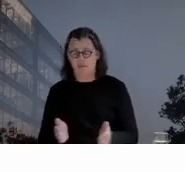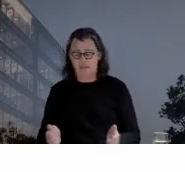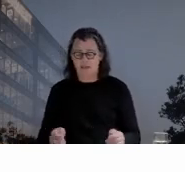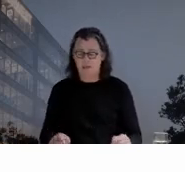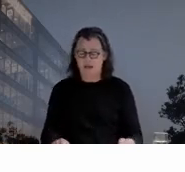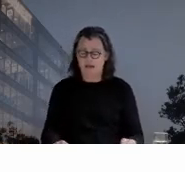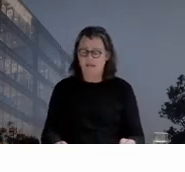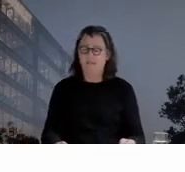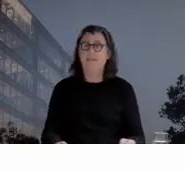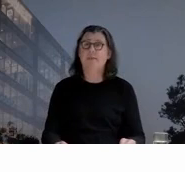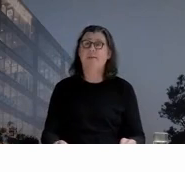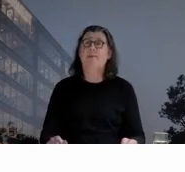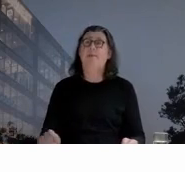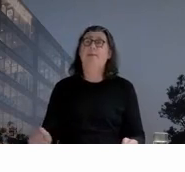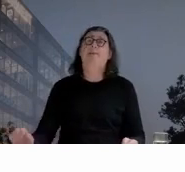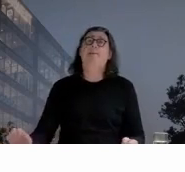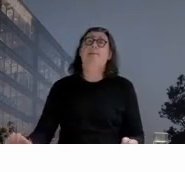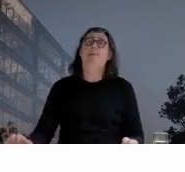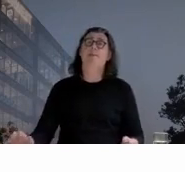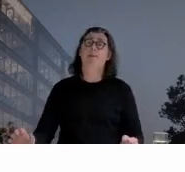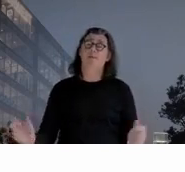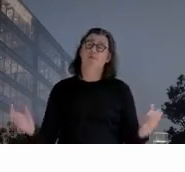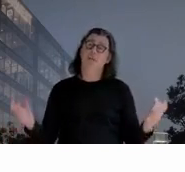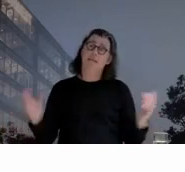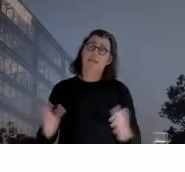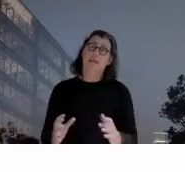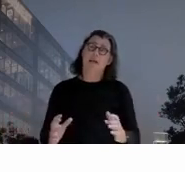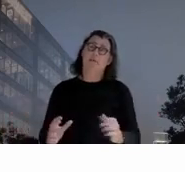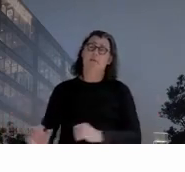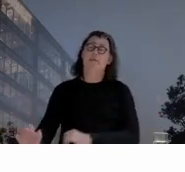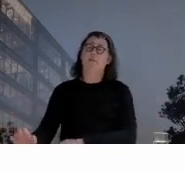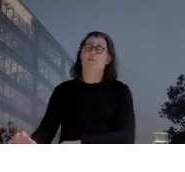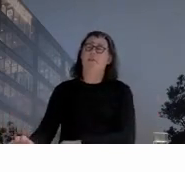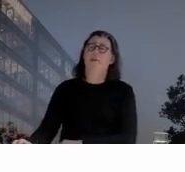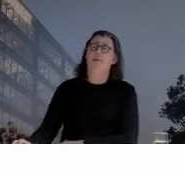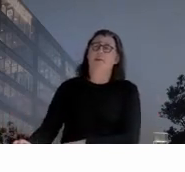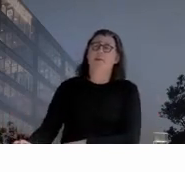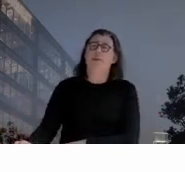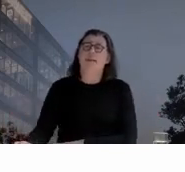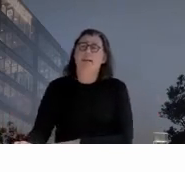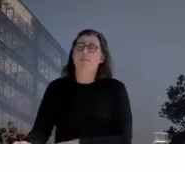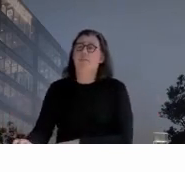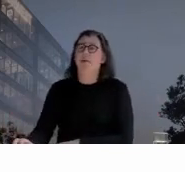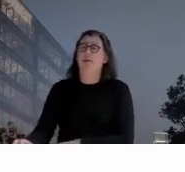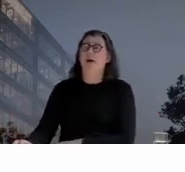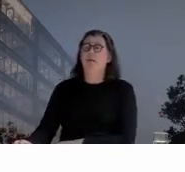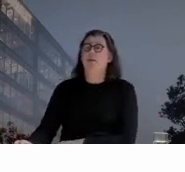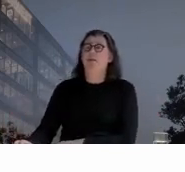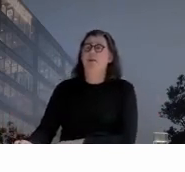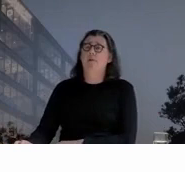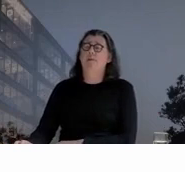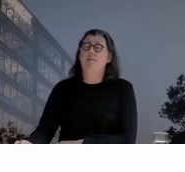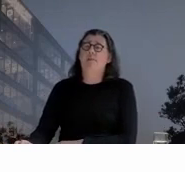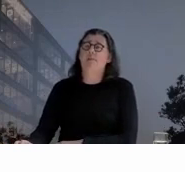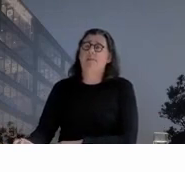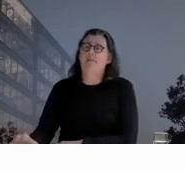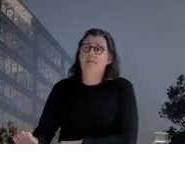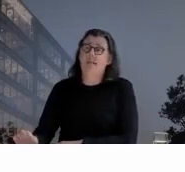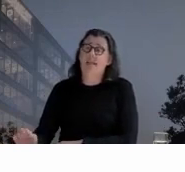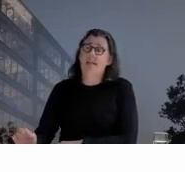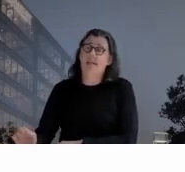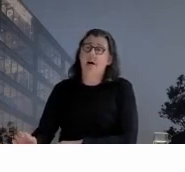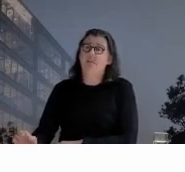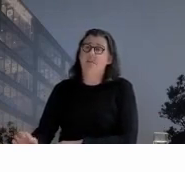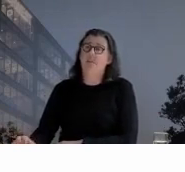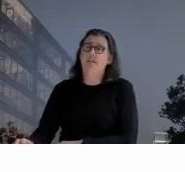you measure, then you act. So drilling into that one step further, looking at that embodied carbon component, this